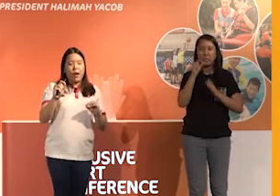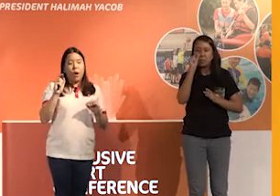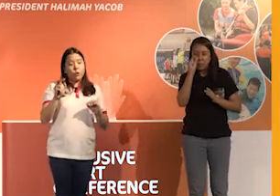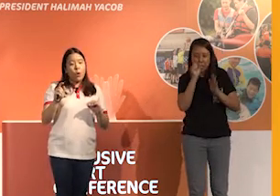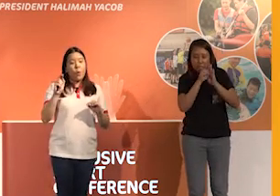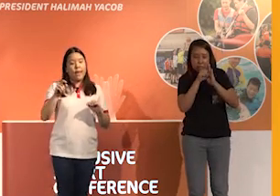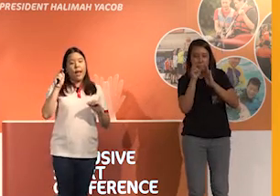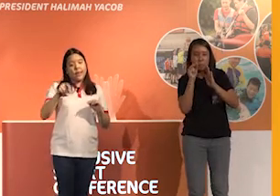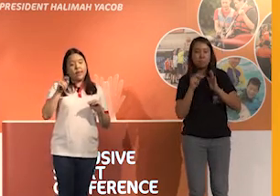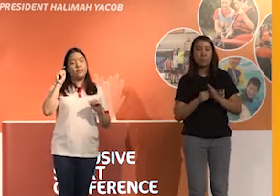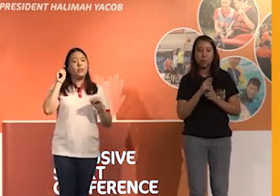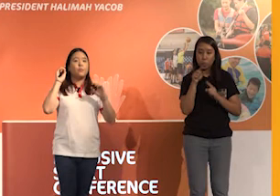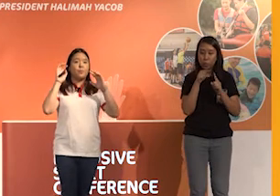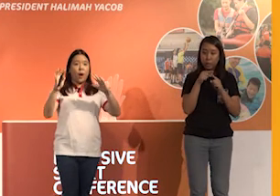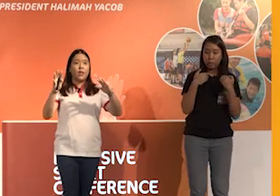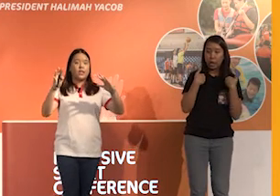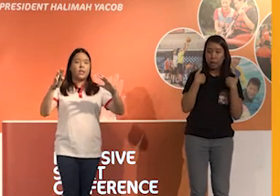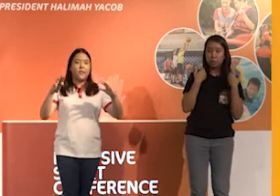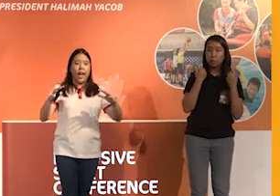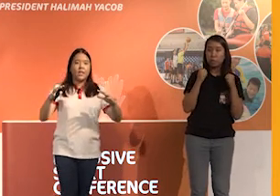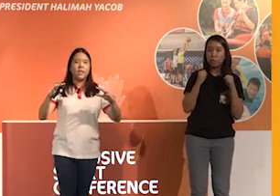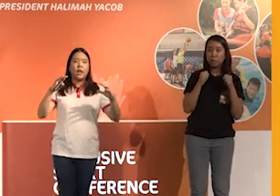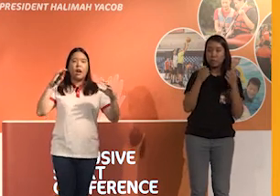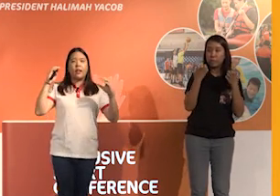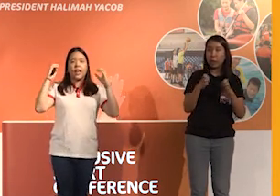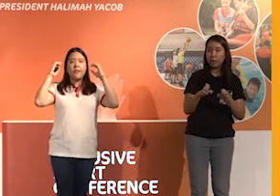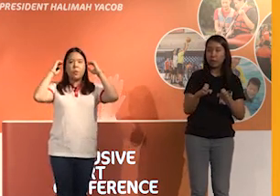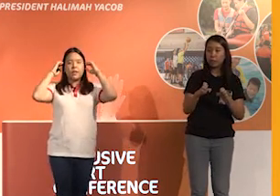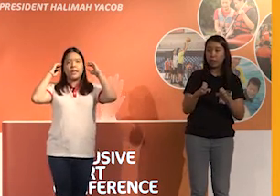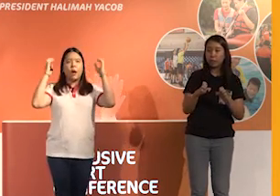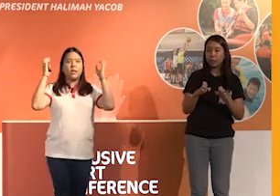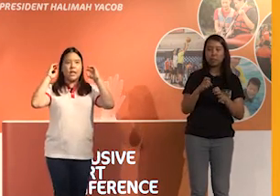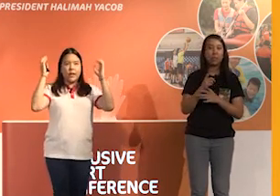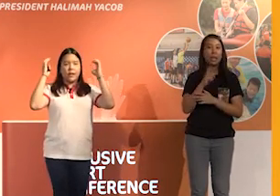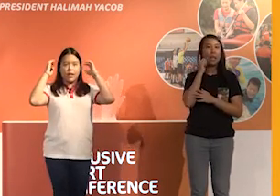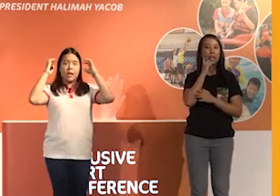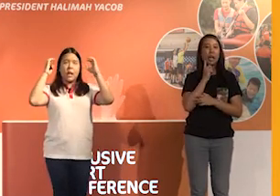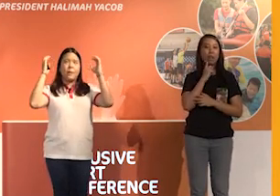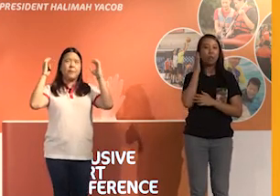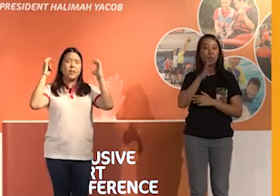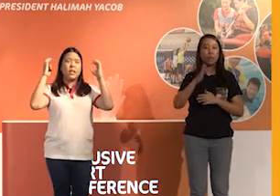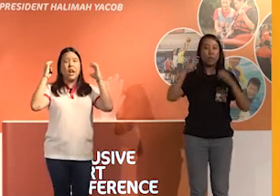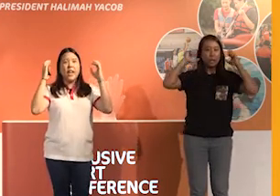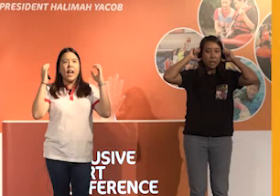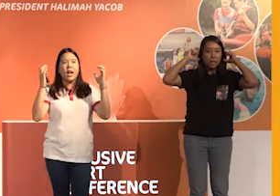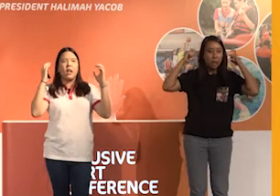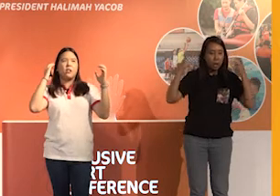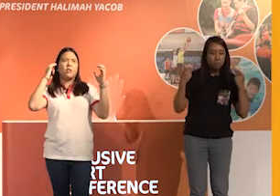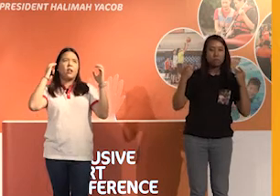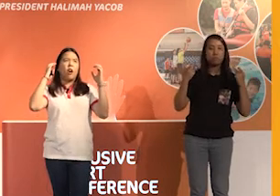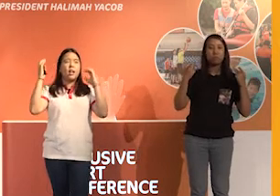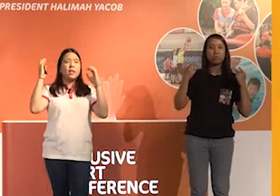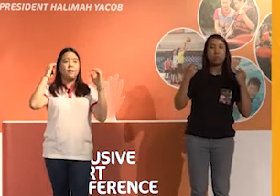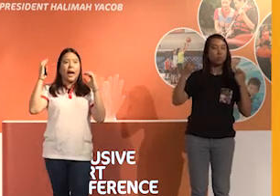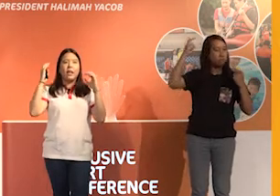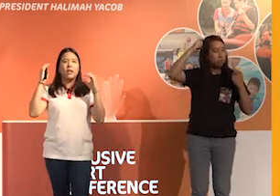so. Also, when at sport event, deaf will take out the hearing aid